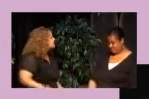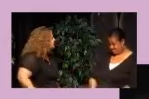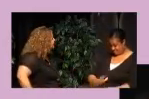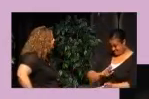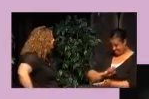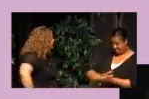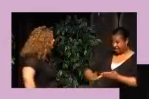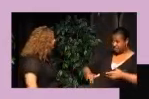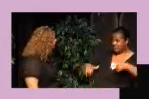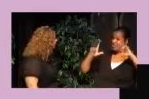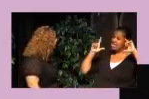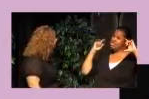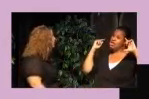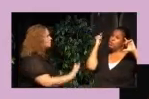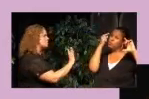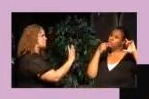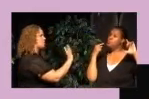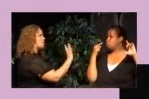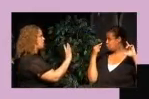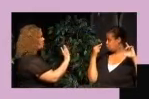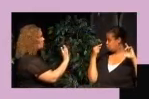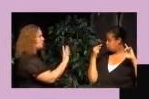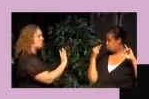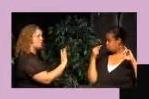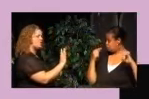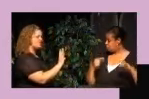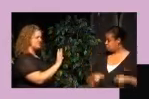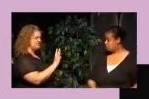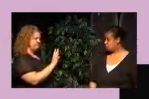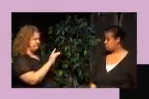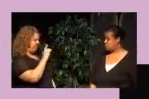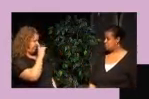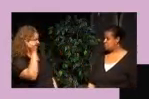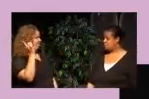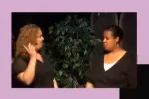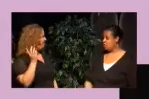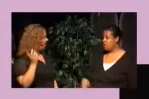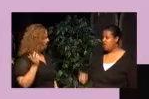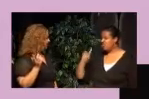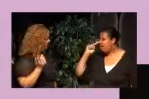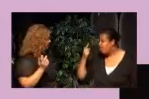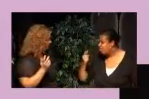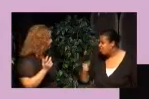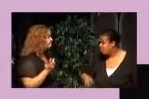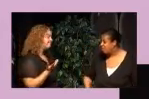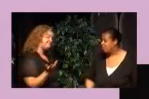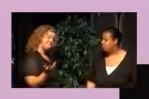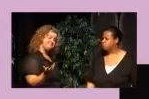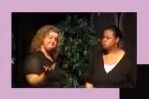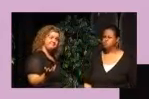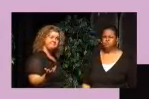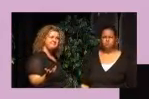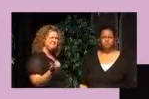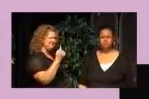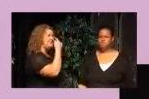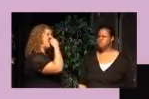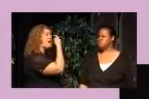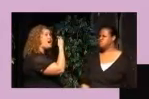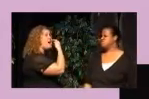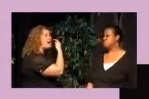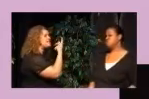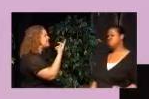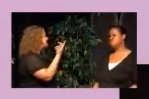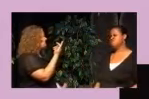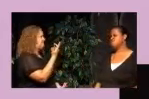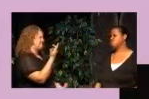nice face? Oh, no, not at all nice. More sort of dull. Dull. Dull, yeah. She's got eyes.